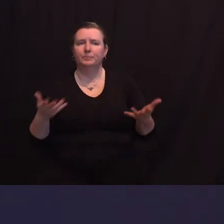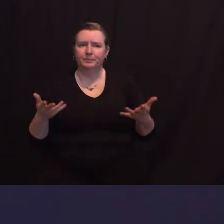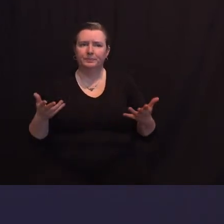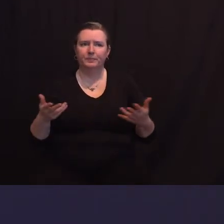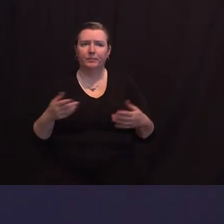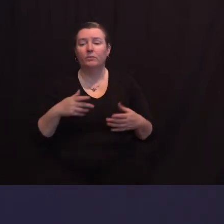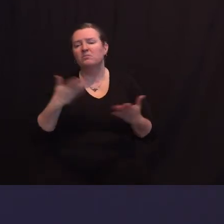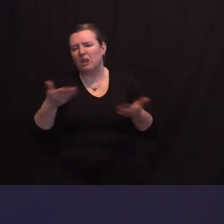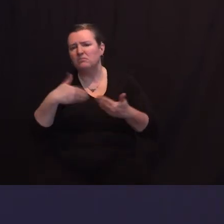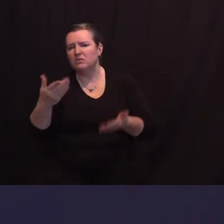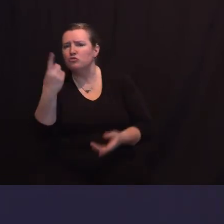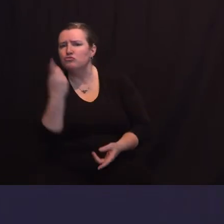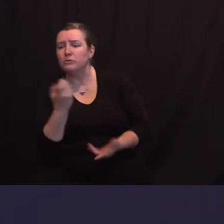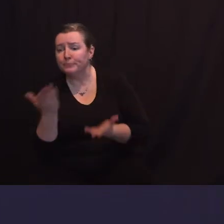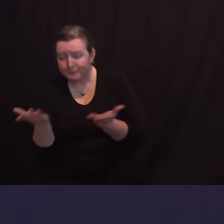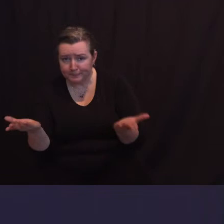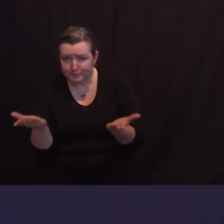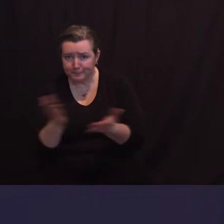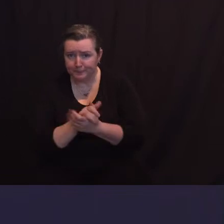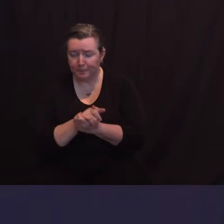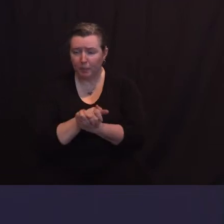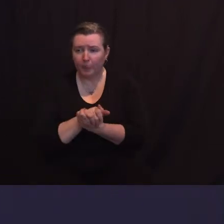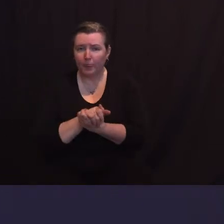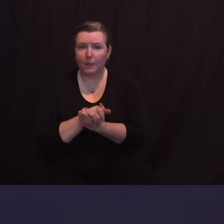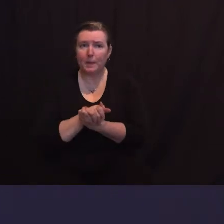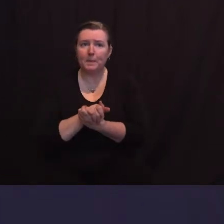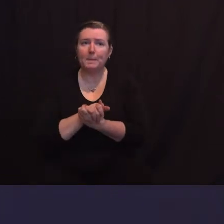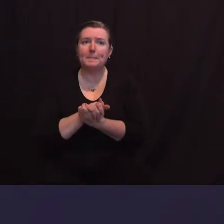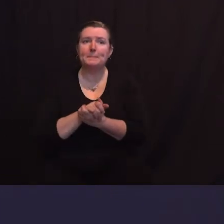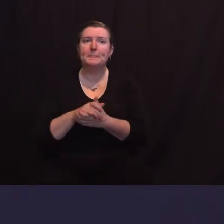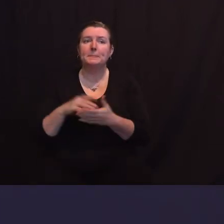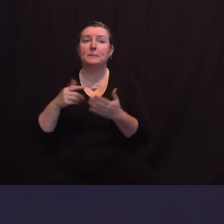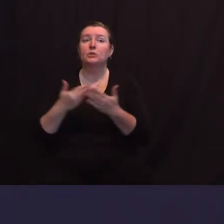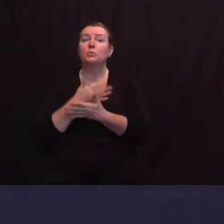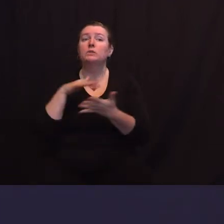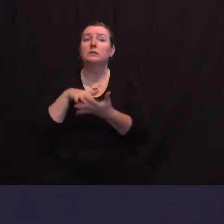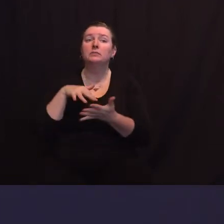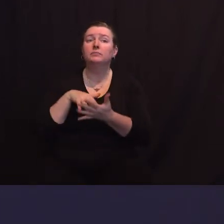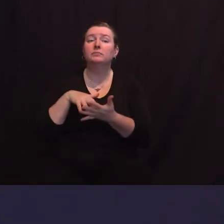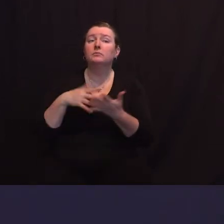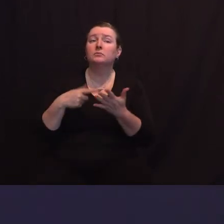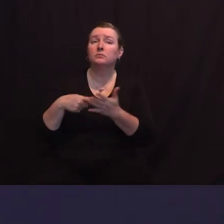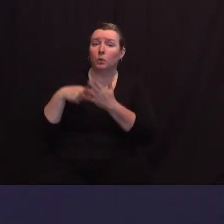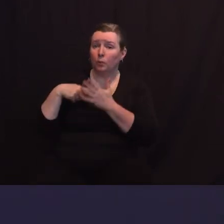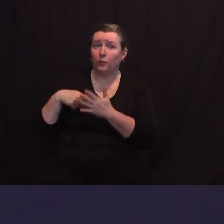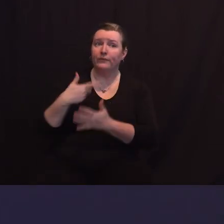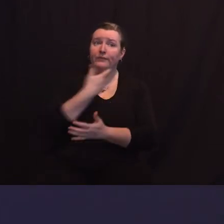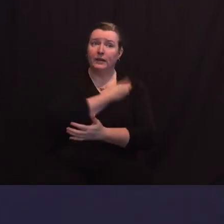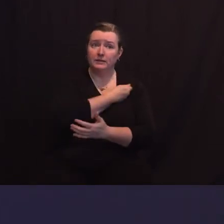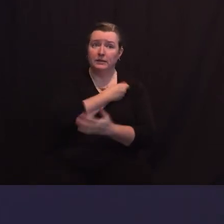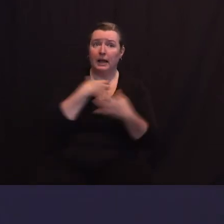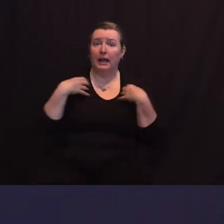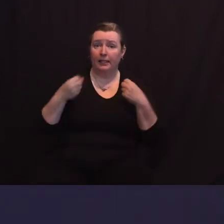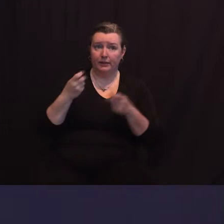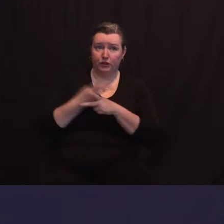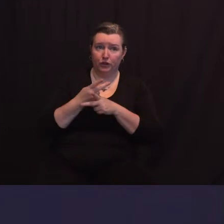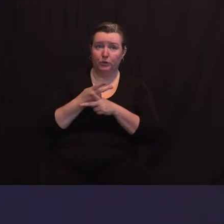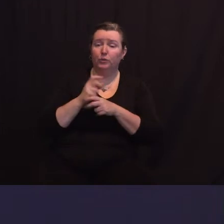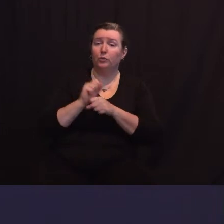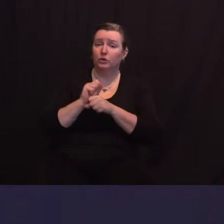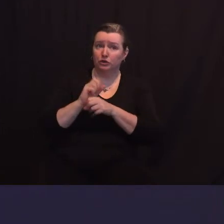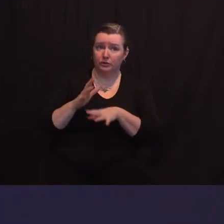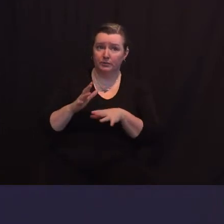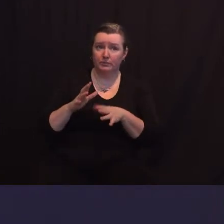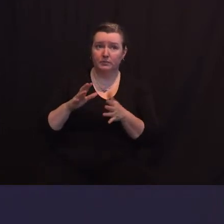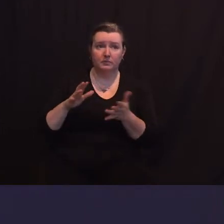Persichelli, a new study from the New England Journal of Medicine finds vaccination of healthcare workers resulted in a major reduction of COVID-19 cases among